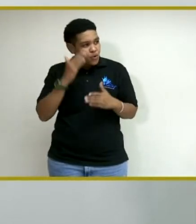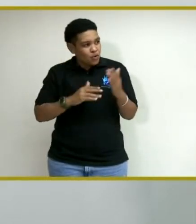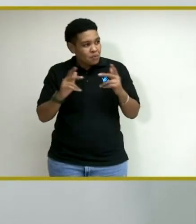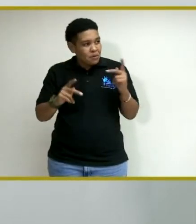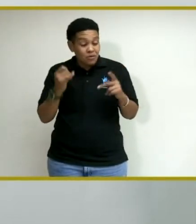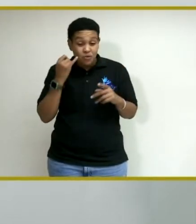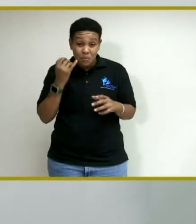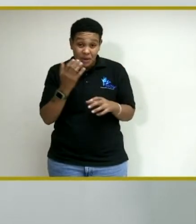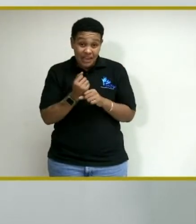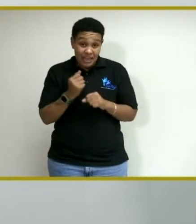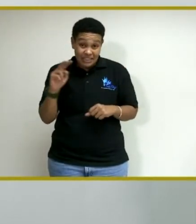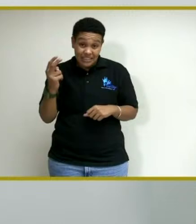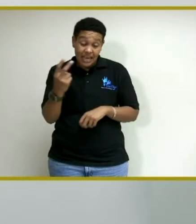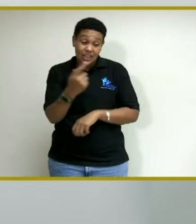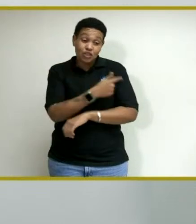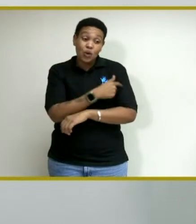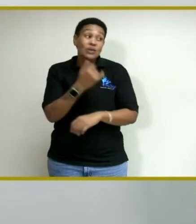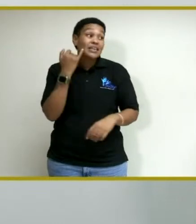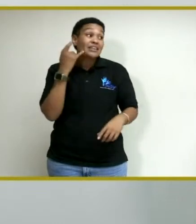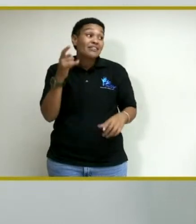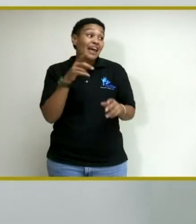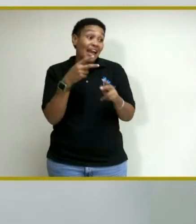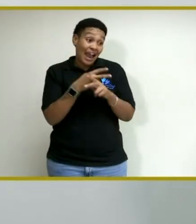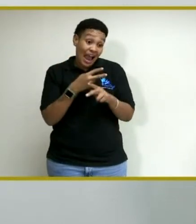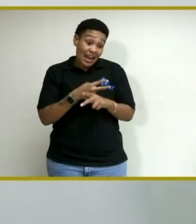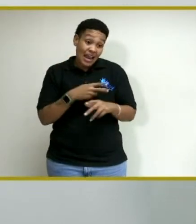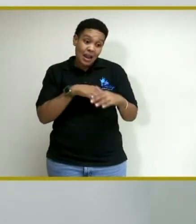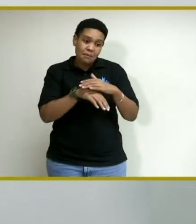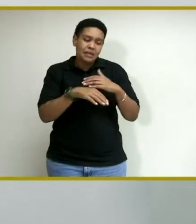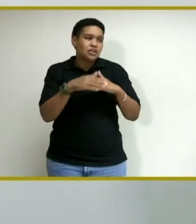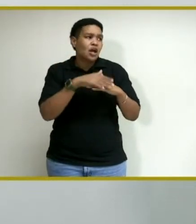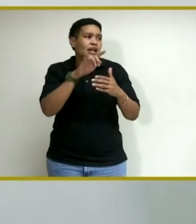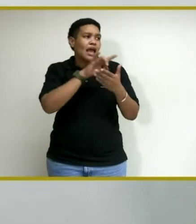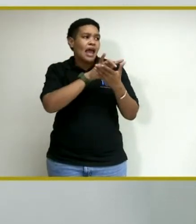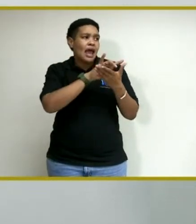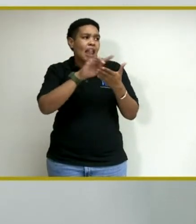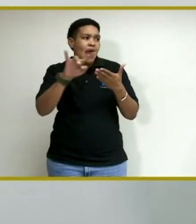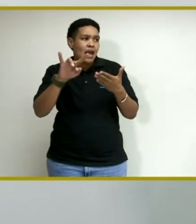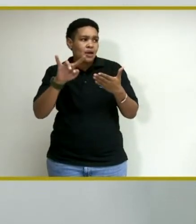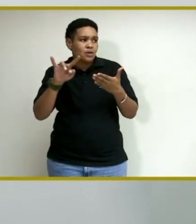due, if they calculate based on the 8 weeks